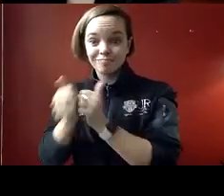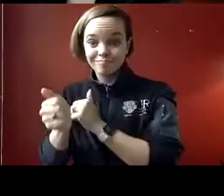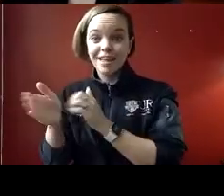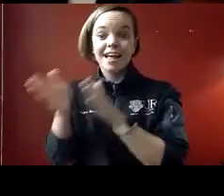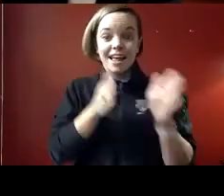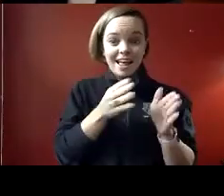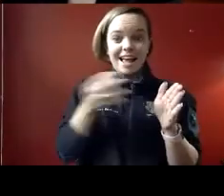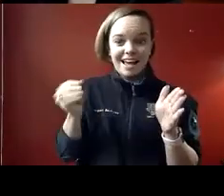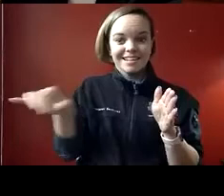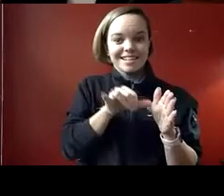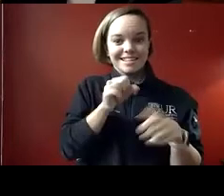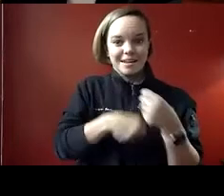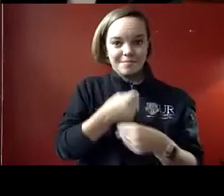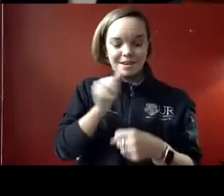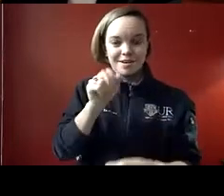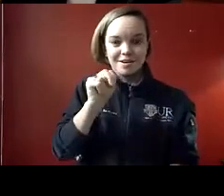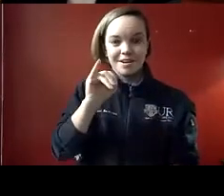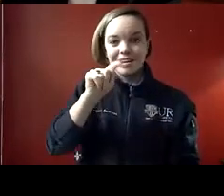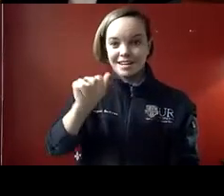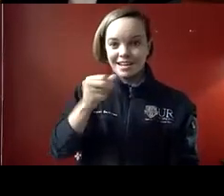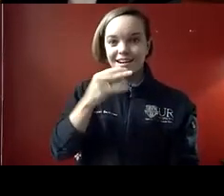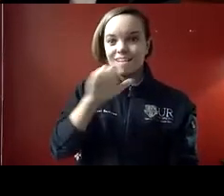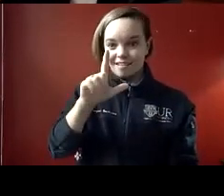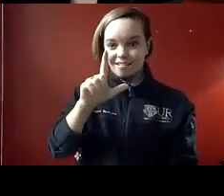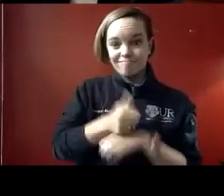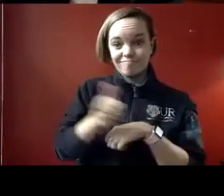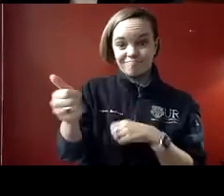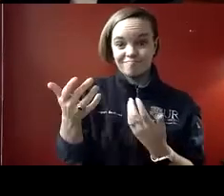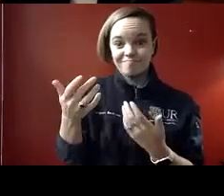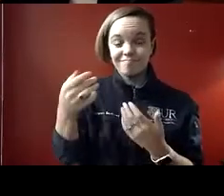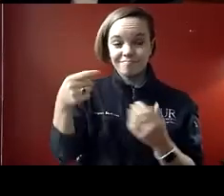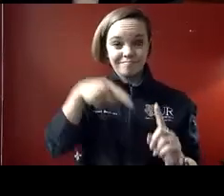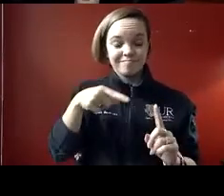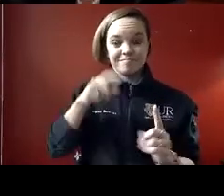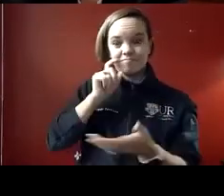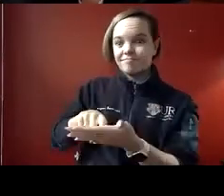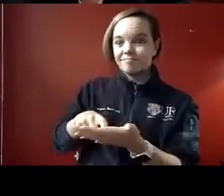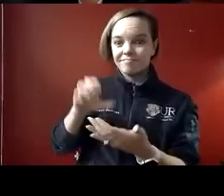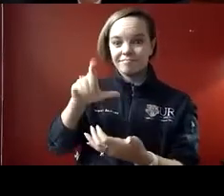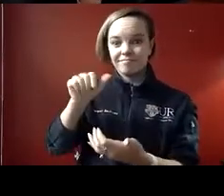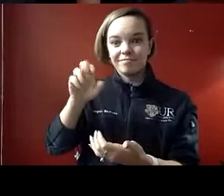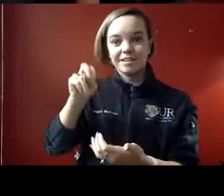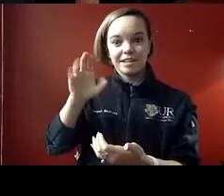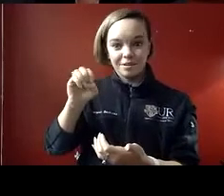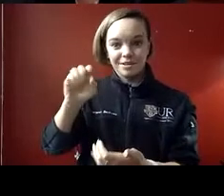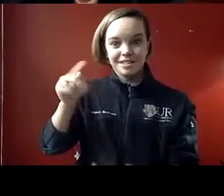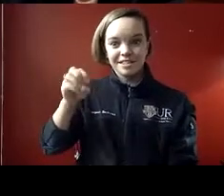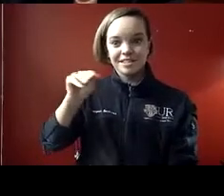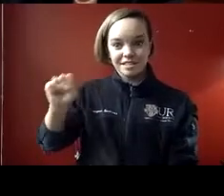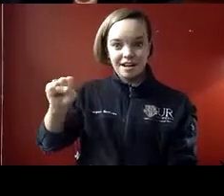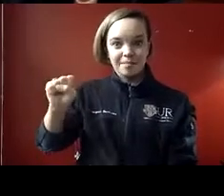that Anita Hill brought her allegations when she realized that Clarence Thomas had a good chance of